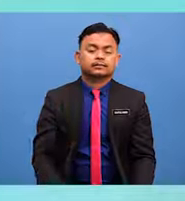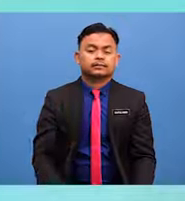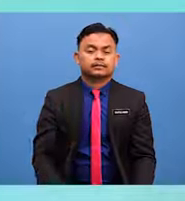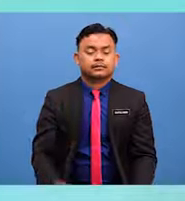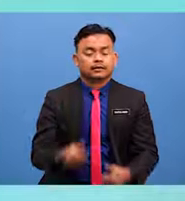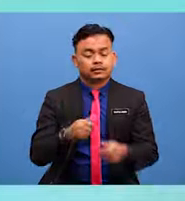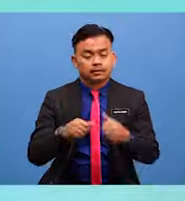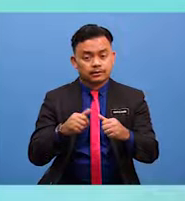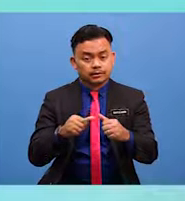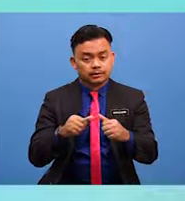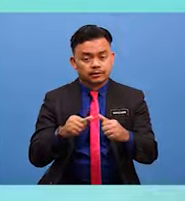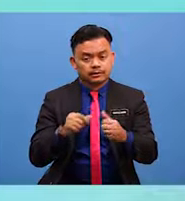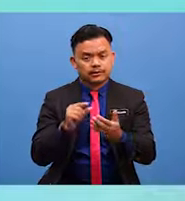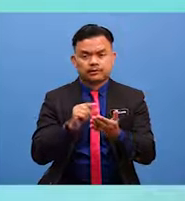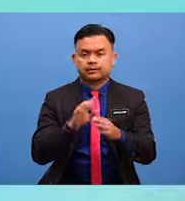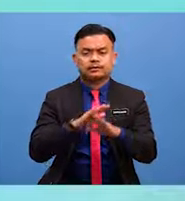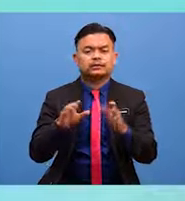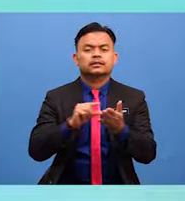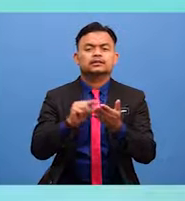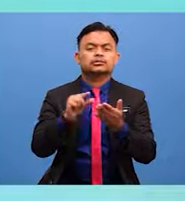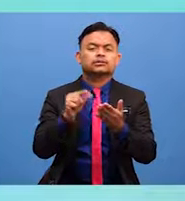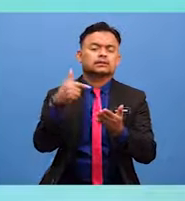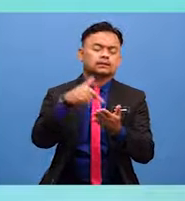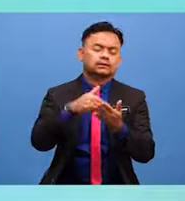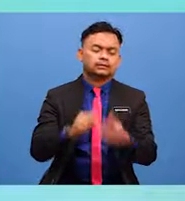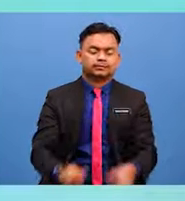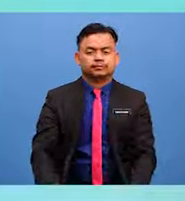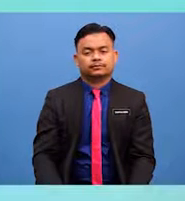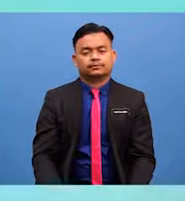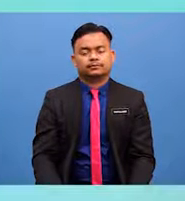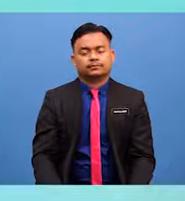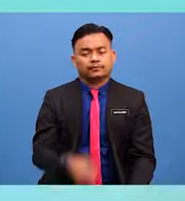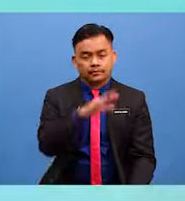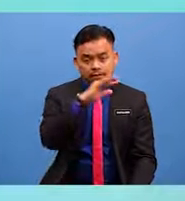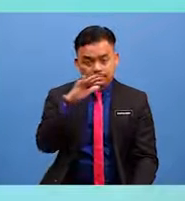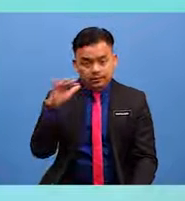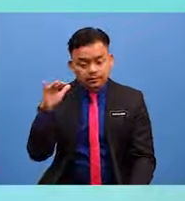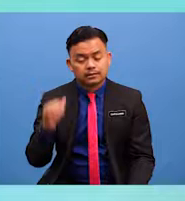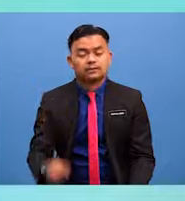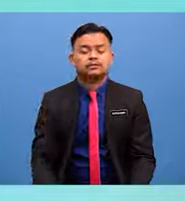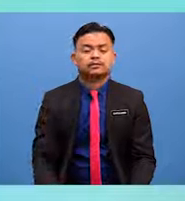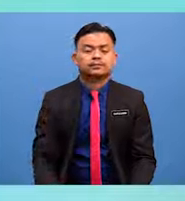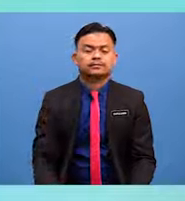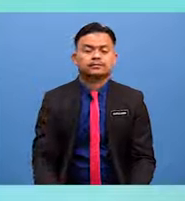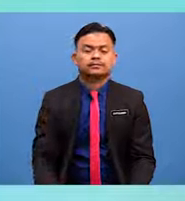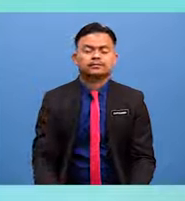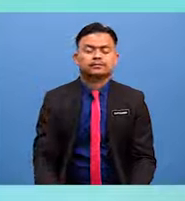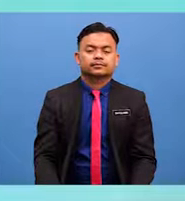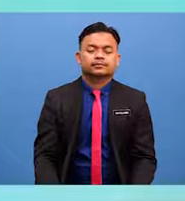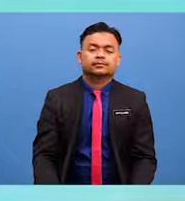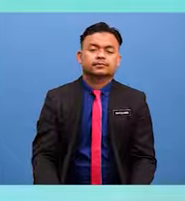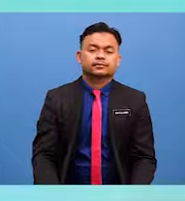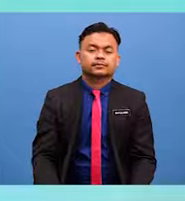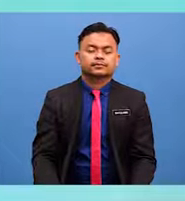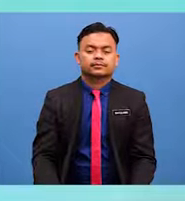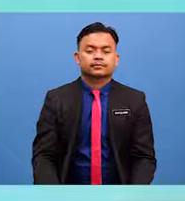not tracking animals anymore. This sentence also shows that tracking animals to learn more